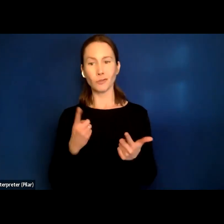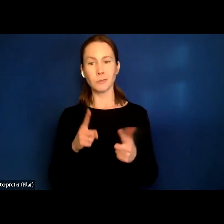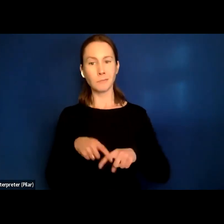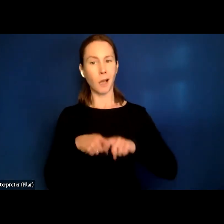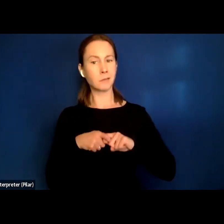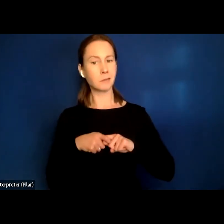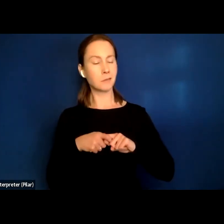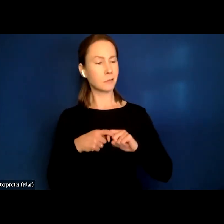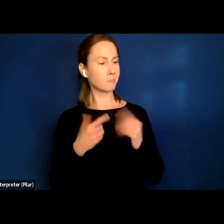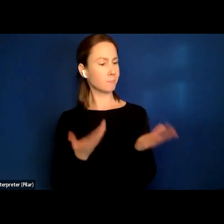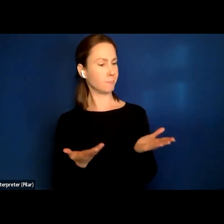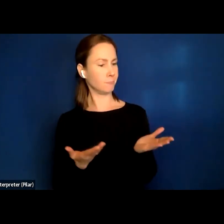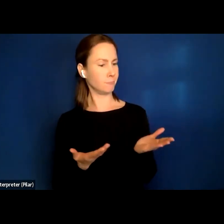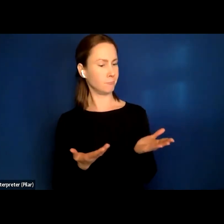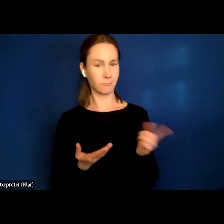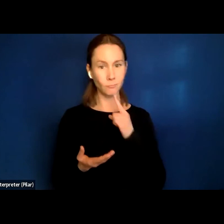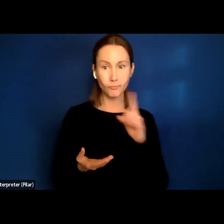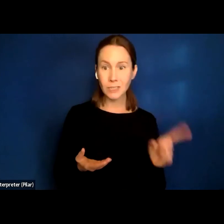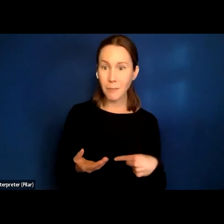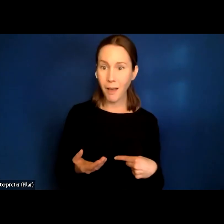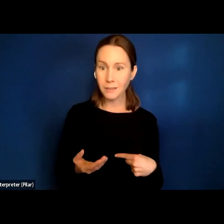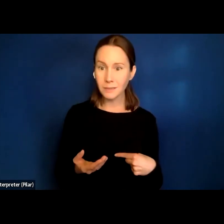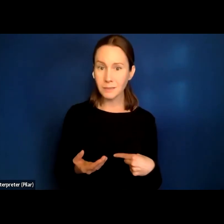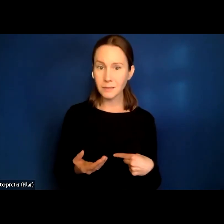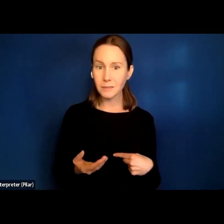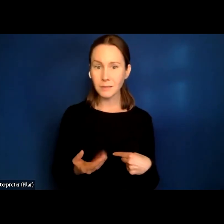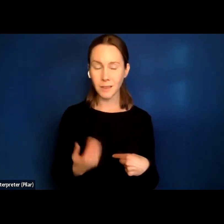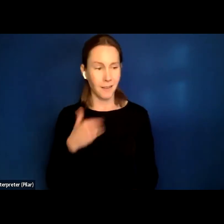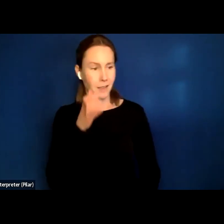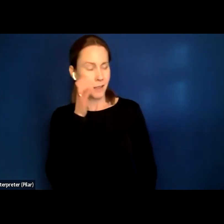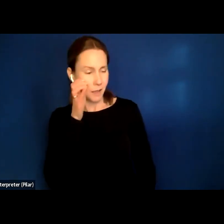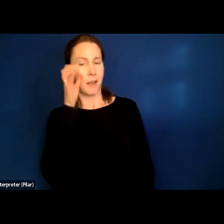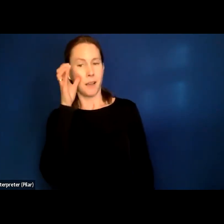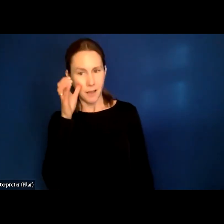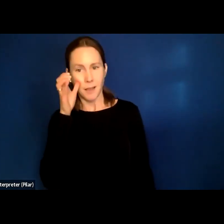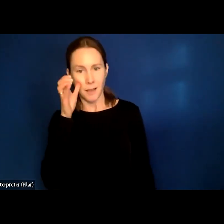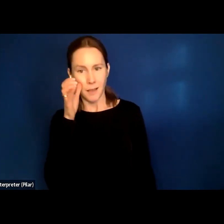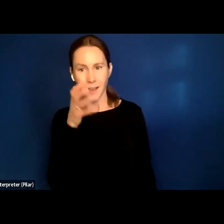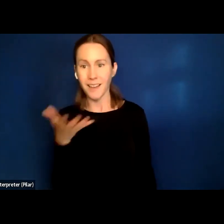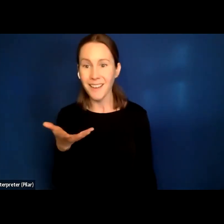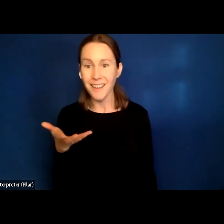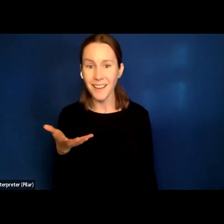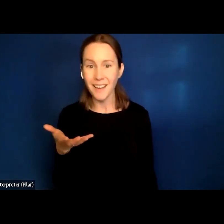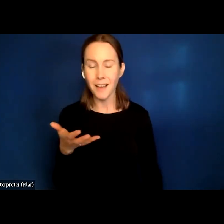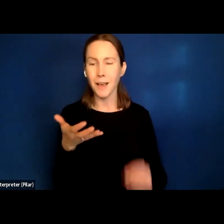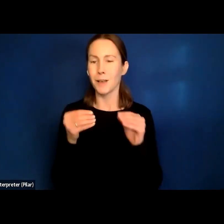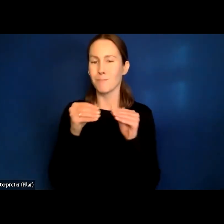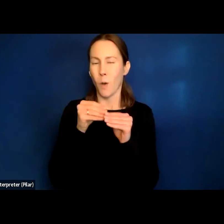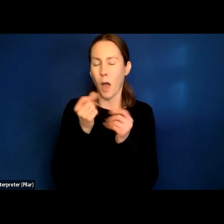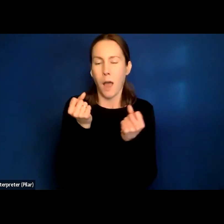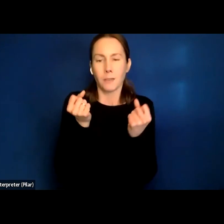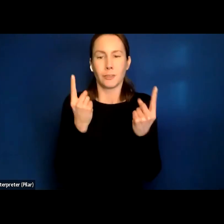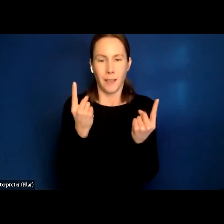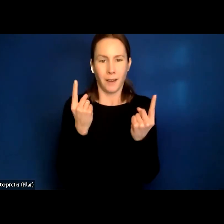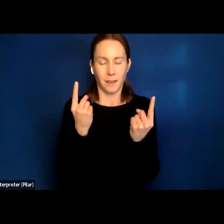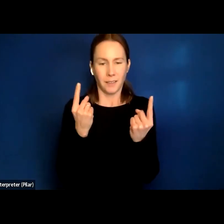responses that folks gave and that I heard led to deeper understanding, to moments of